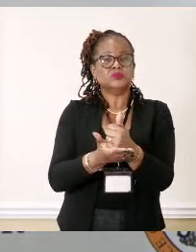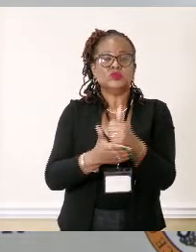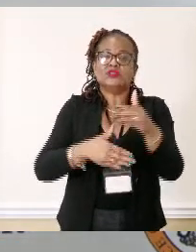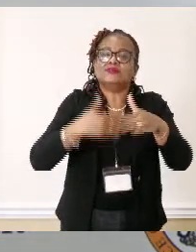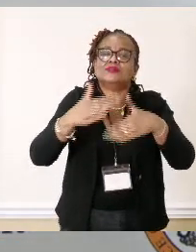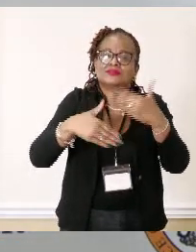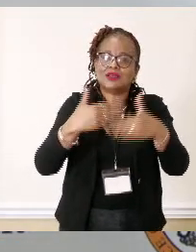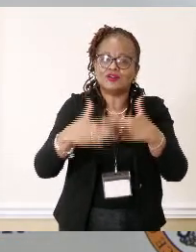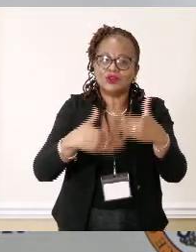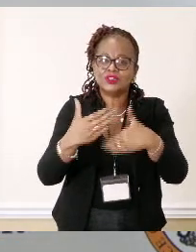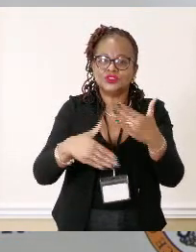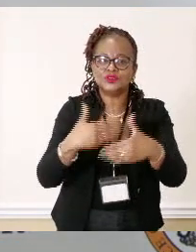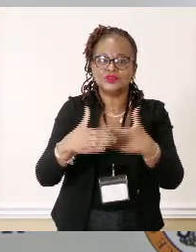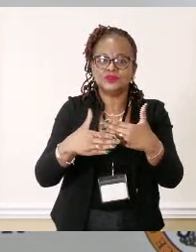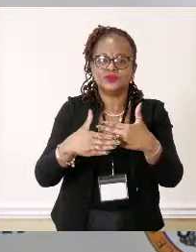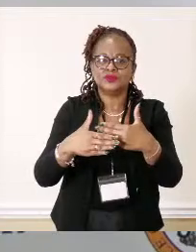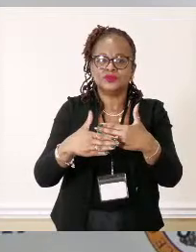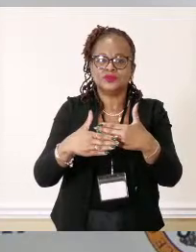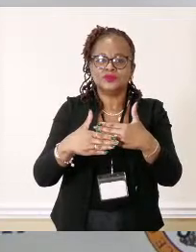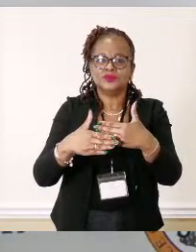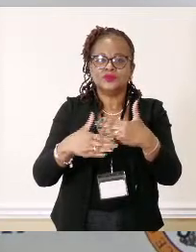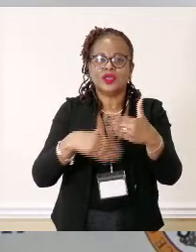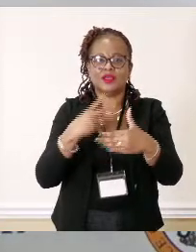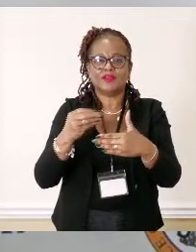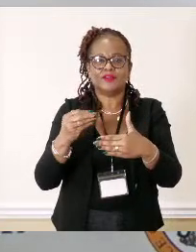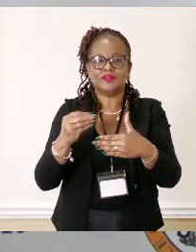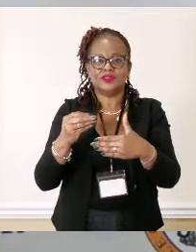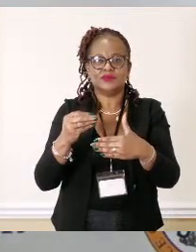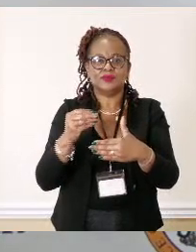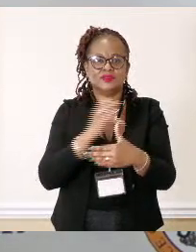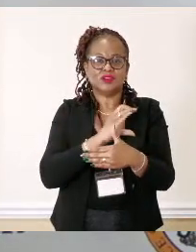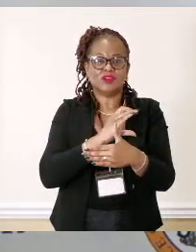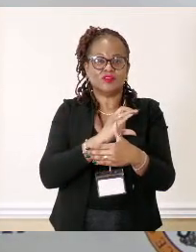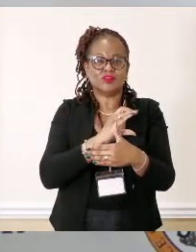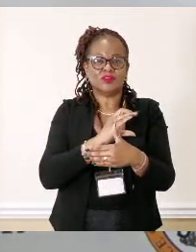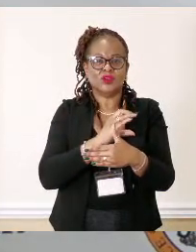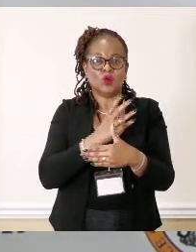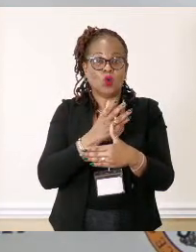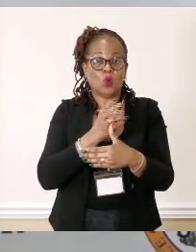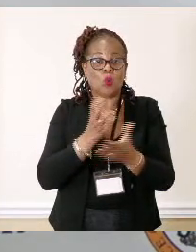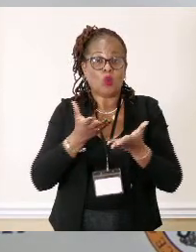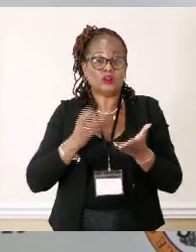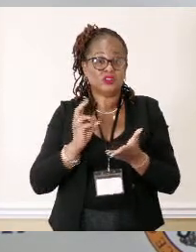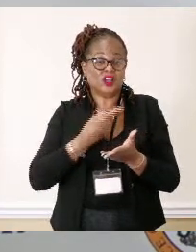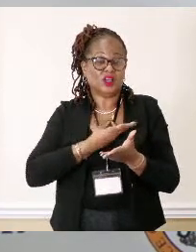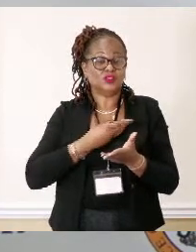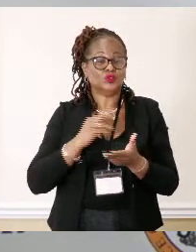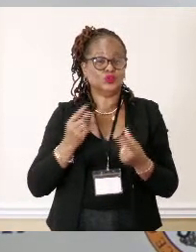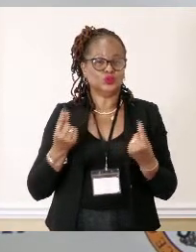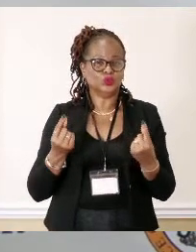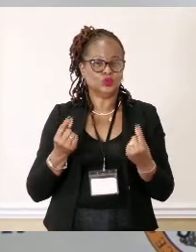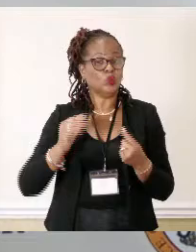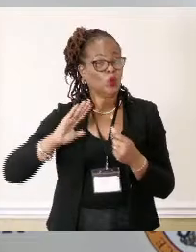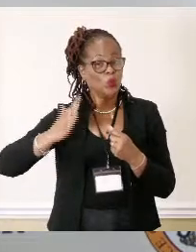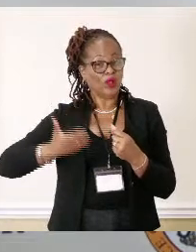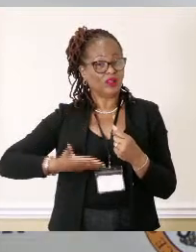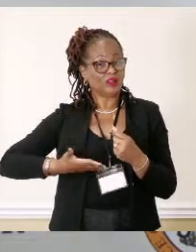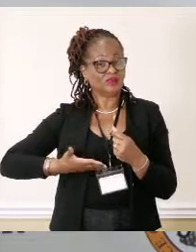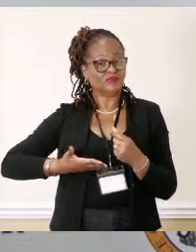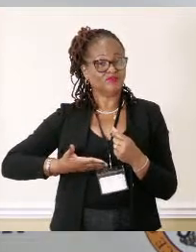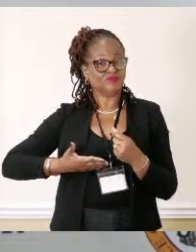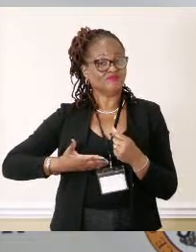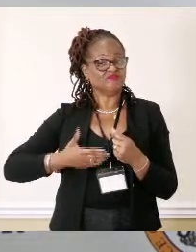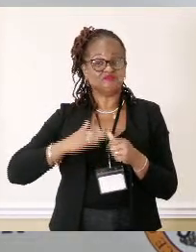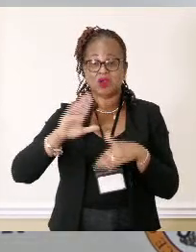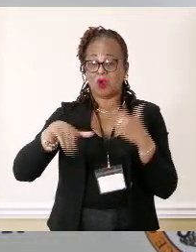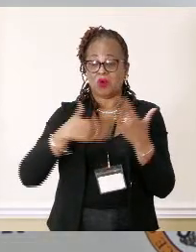acceleration, or the acceleration that Ms. Cartwright wants us to do. We welcome each and all of